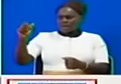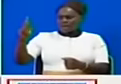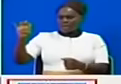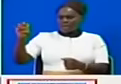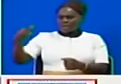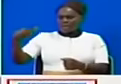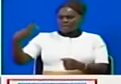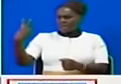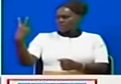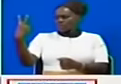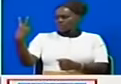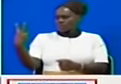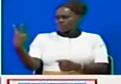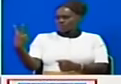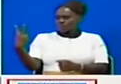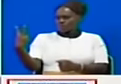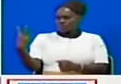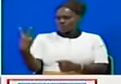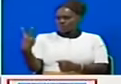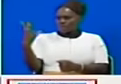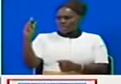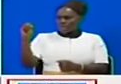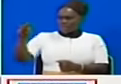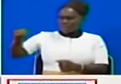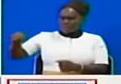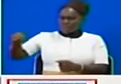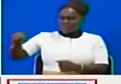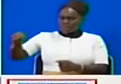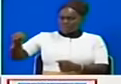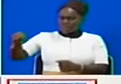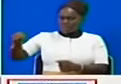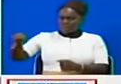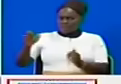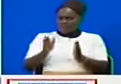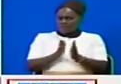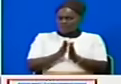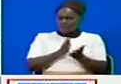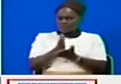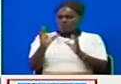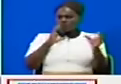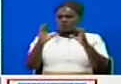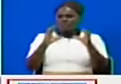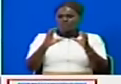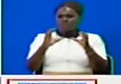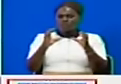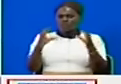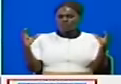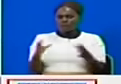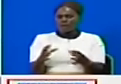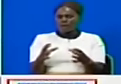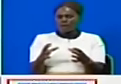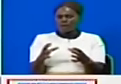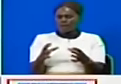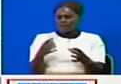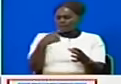that the two, that is for the MP position, then through communication from the Jubilee Party, it is that